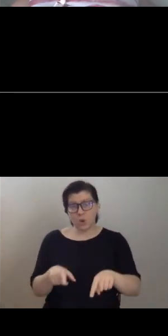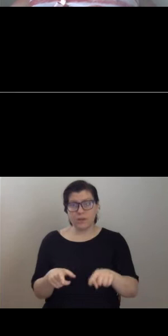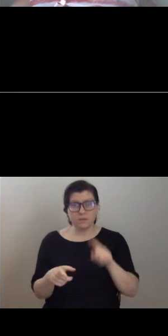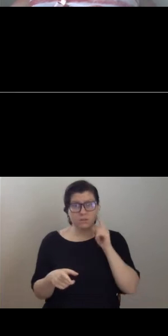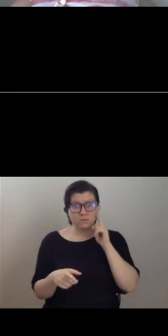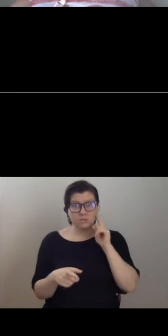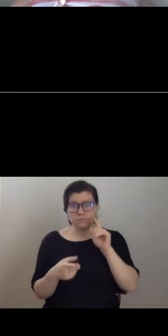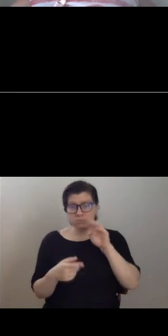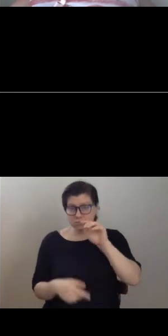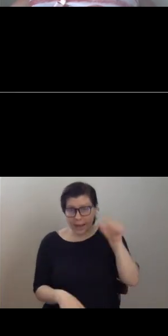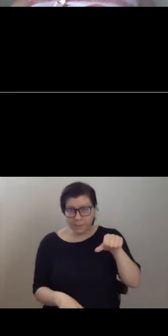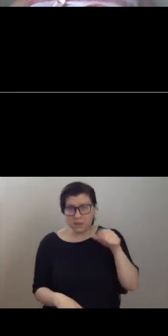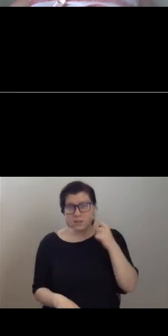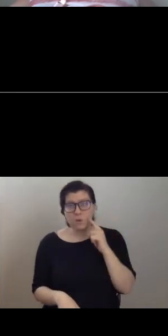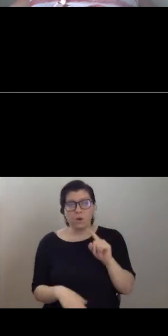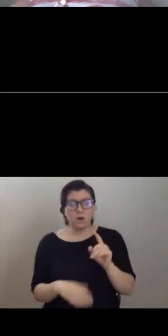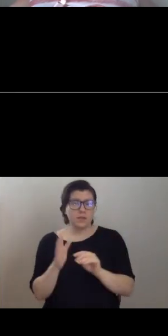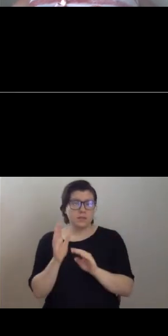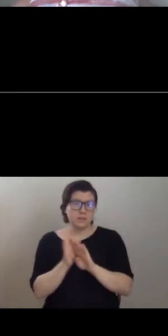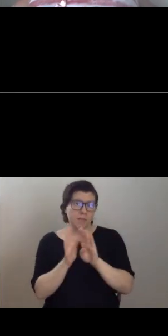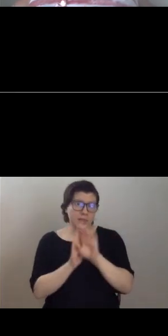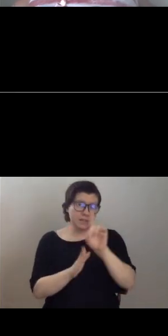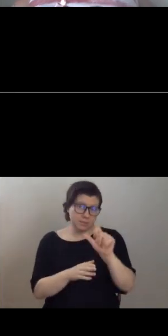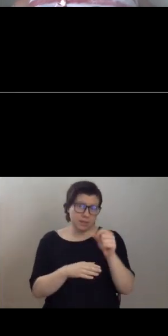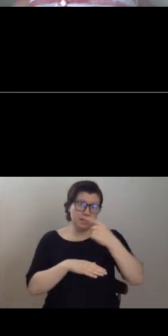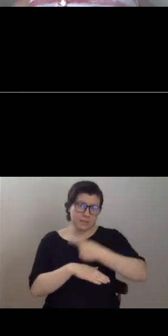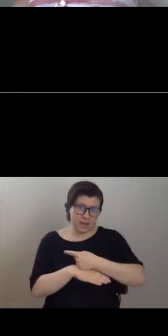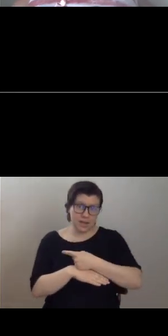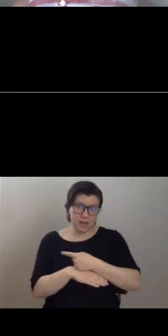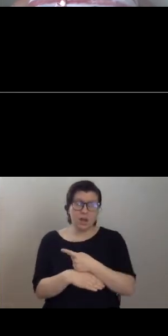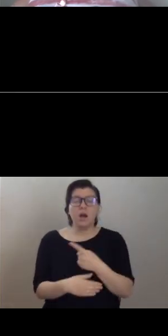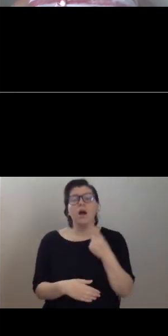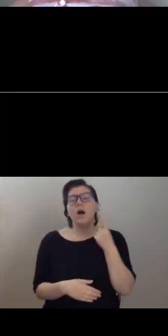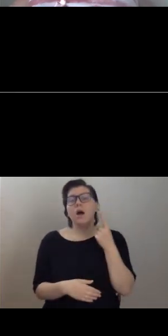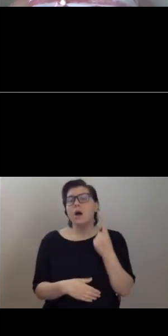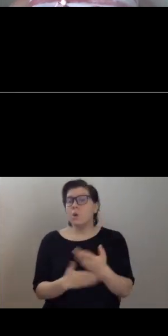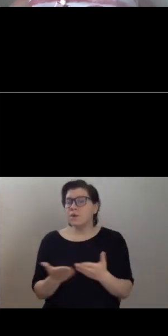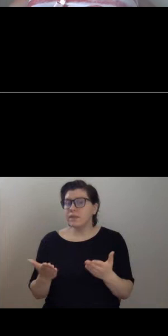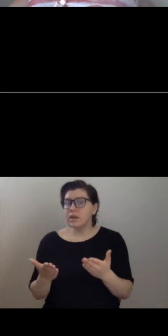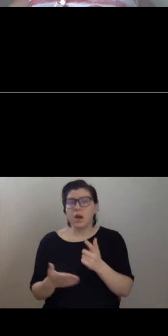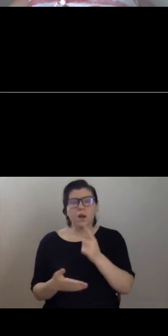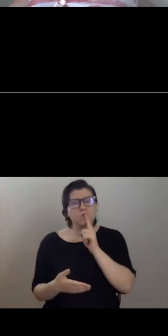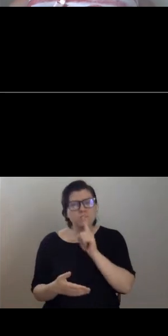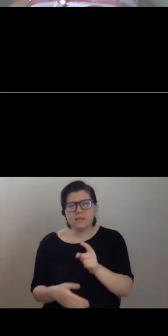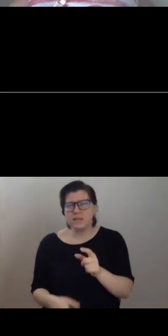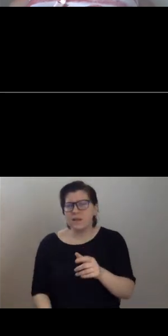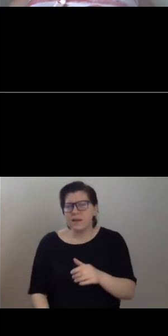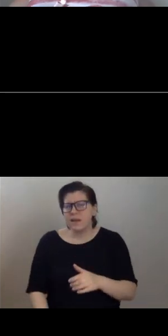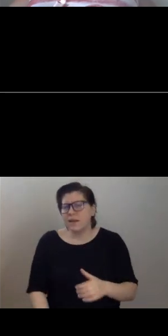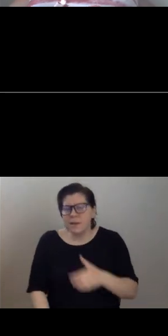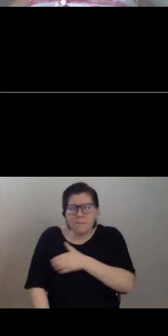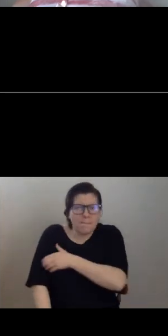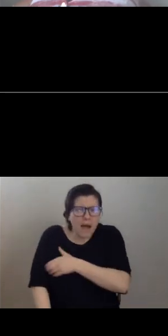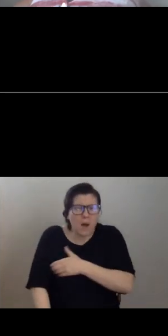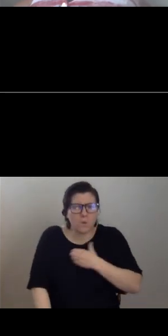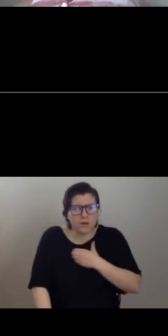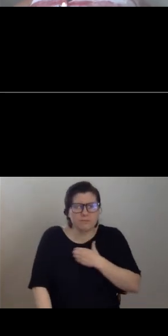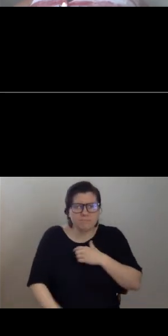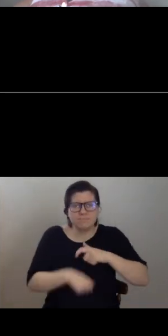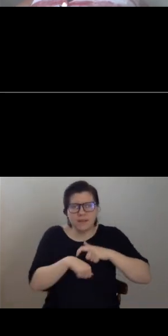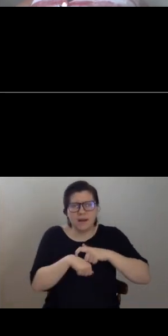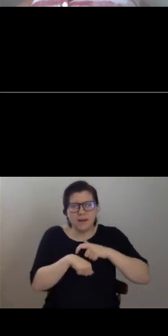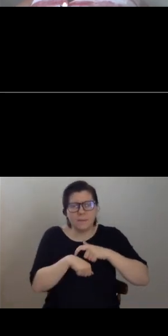Developmental Disabilities Day at the legislature, one is it's a very empowering time because